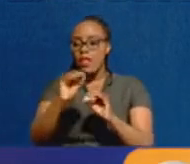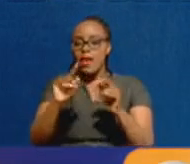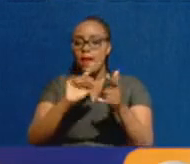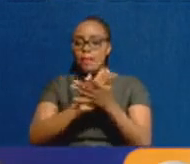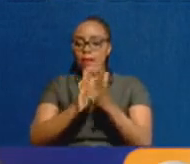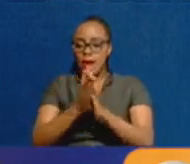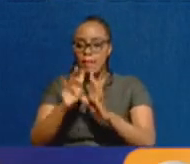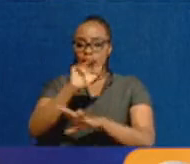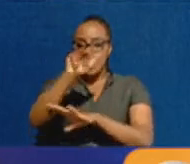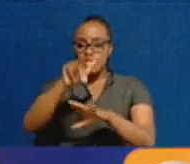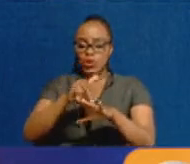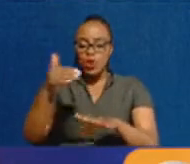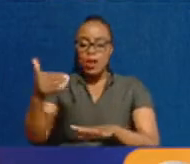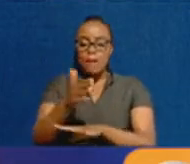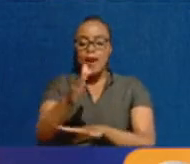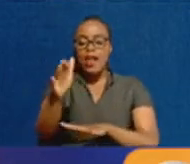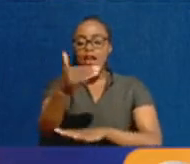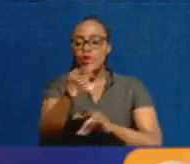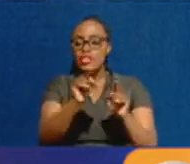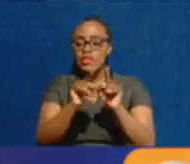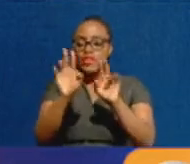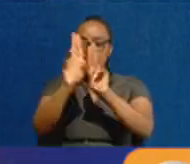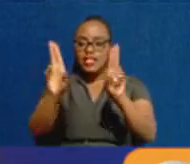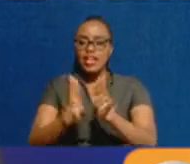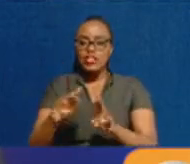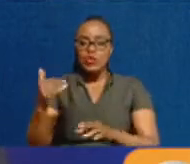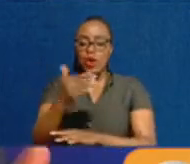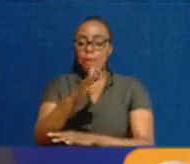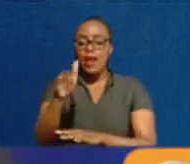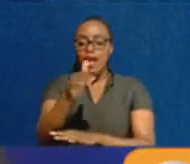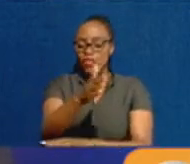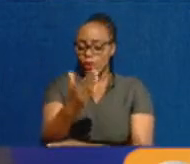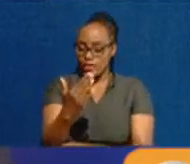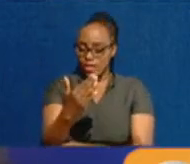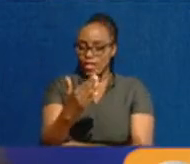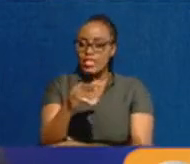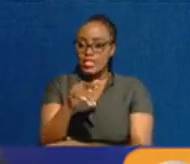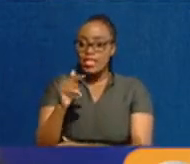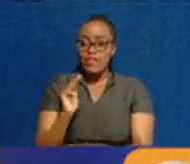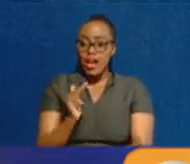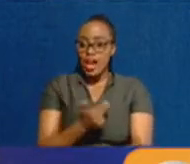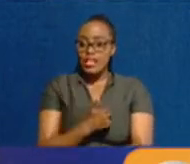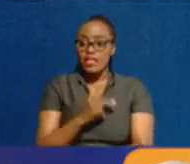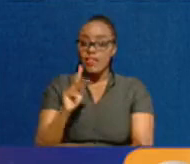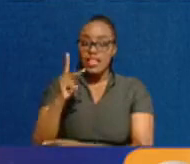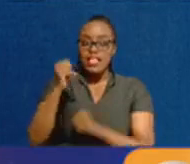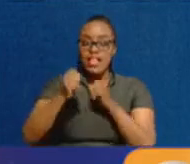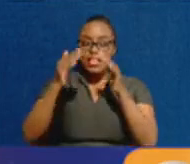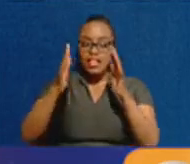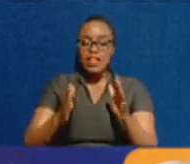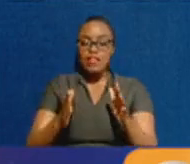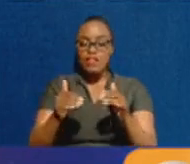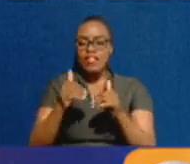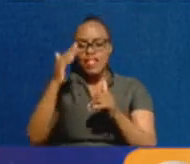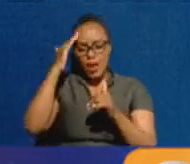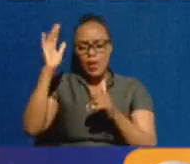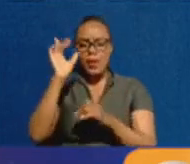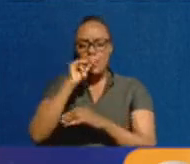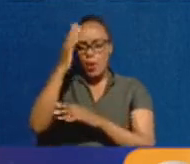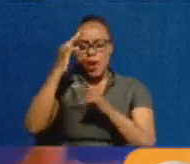national marathon and ultimately an international marathon. It is said for us that Kenyan runners are known worldwide for